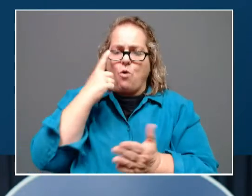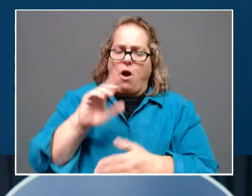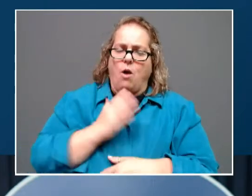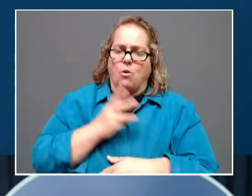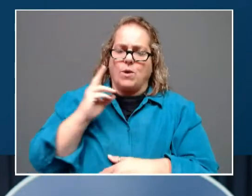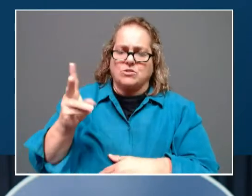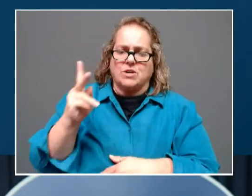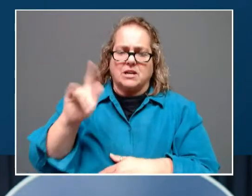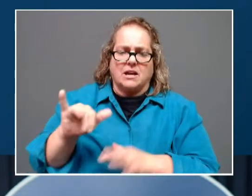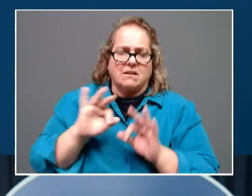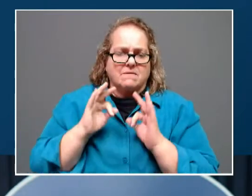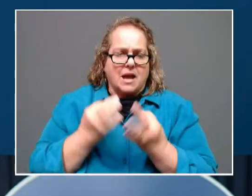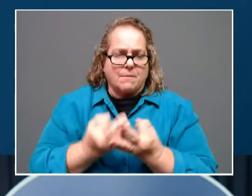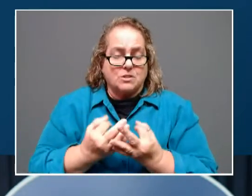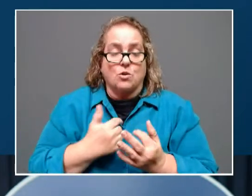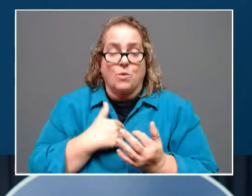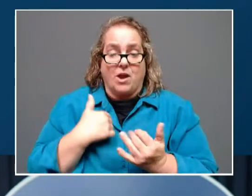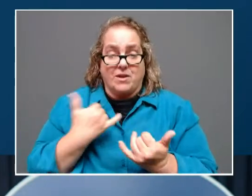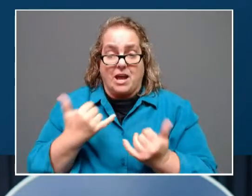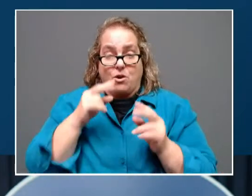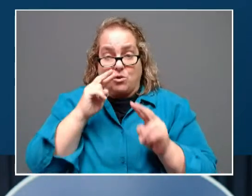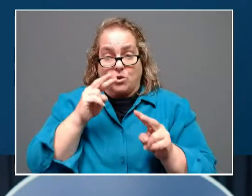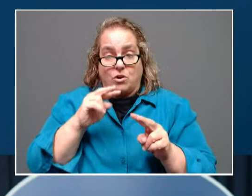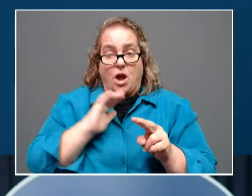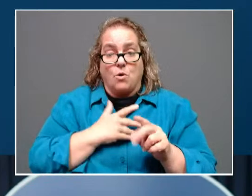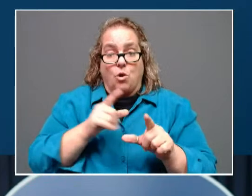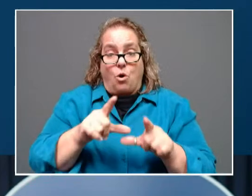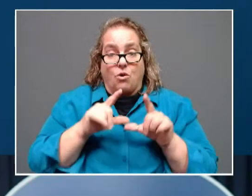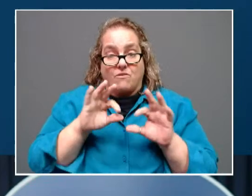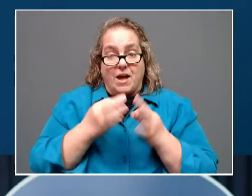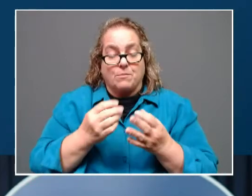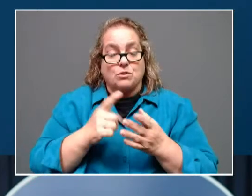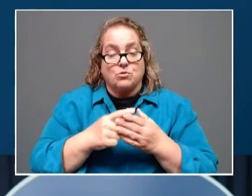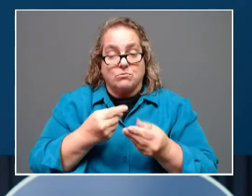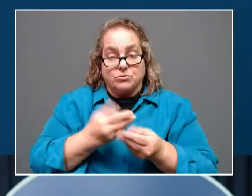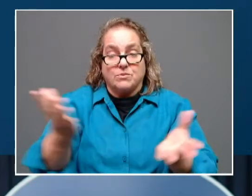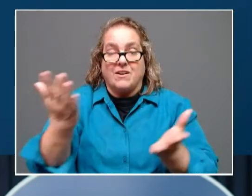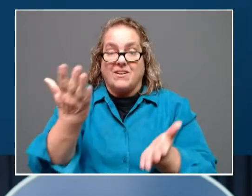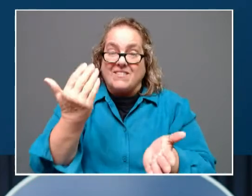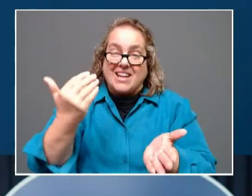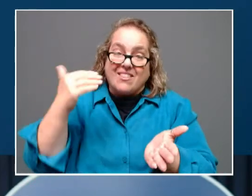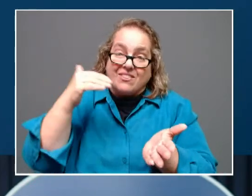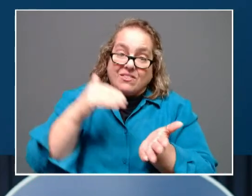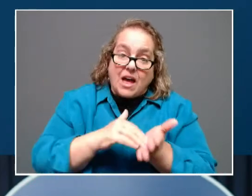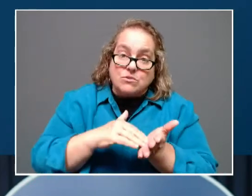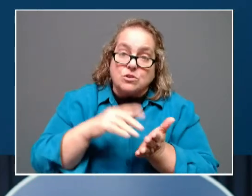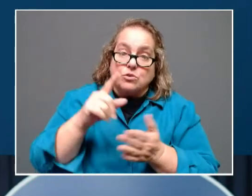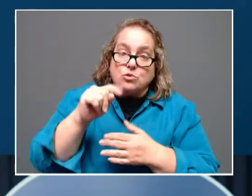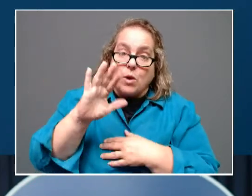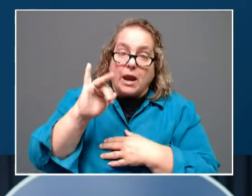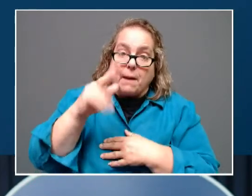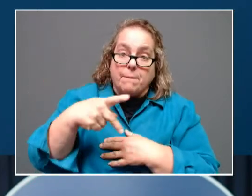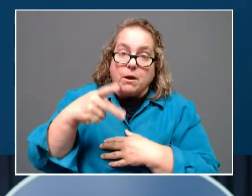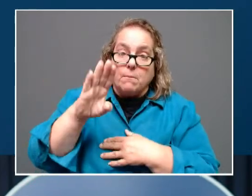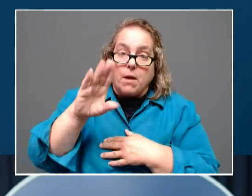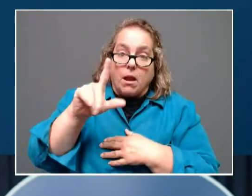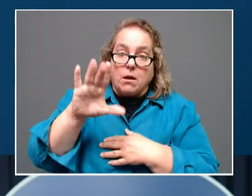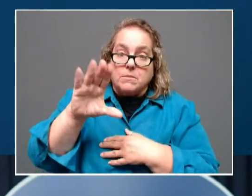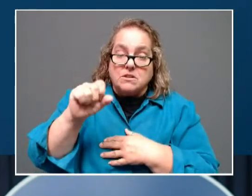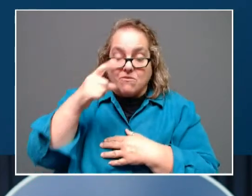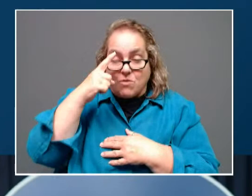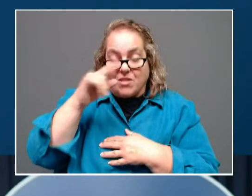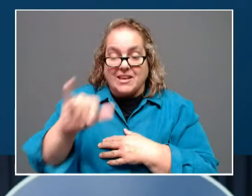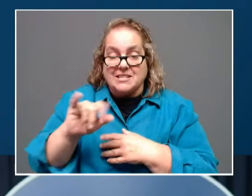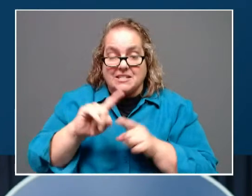local officials to distribute roughly 15,000 tulip bulbs for these counties to use as they see fit. I want to